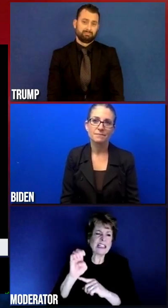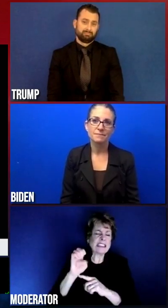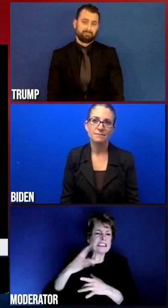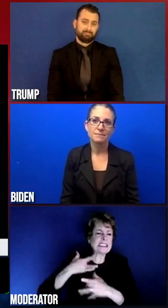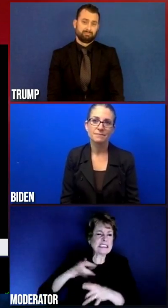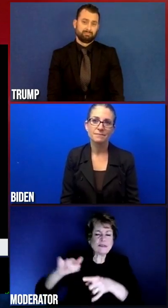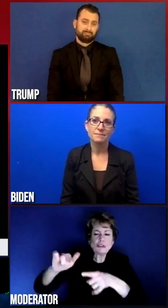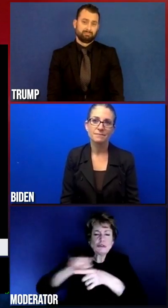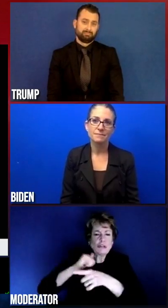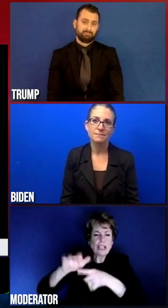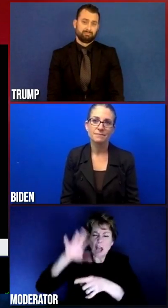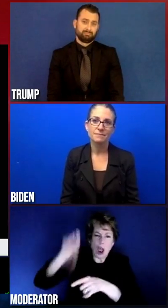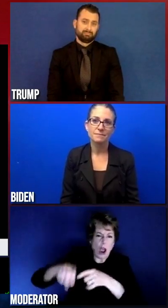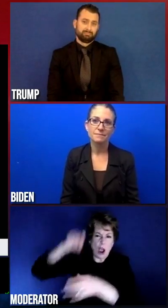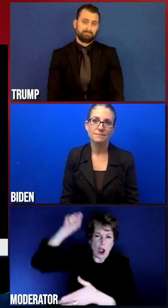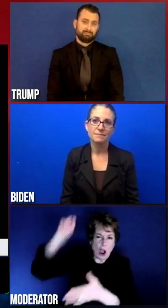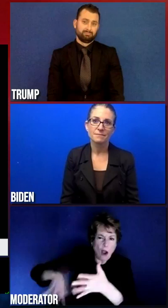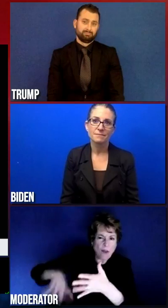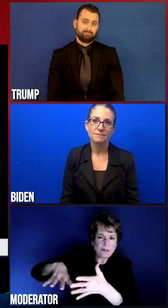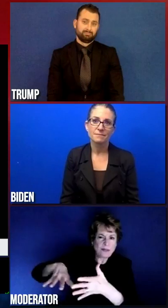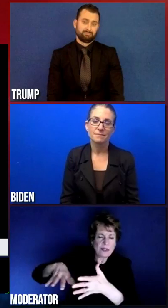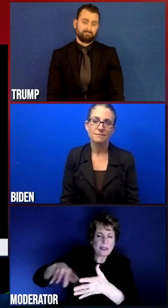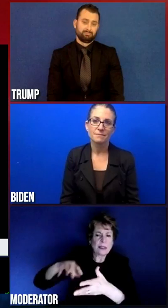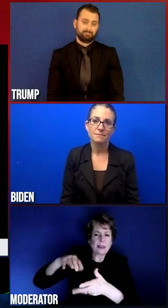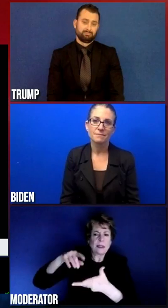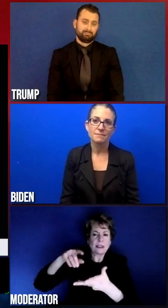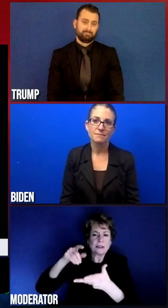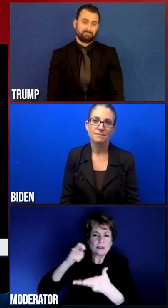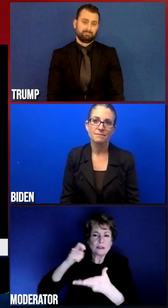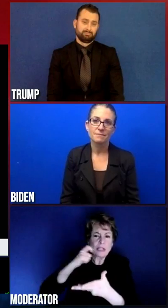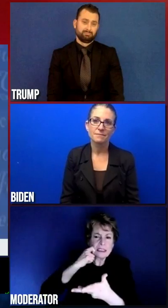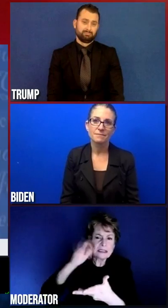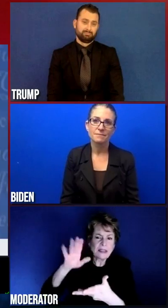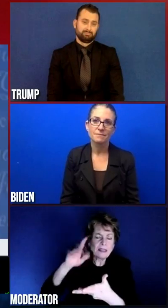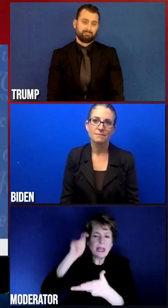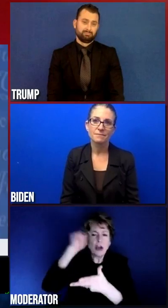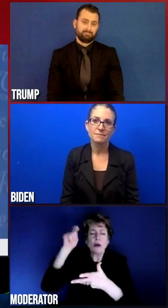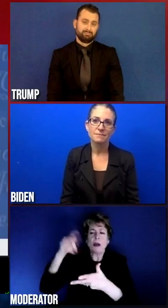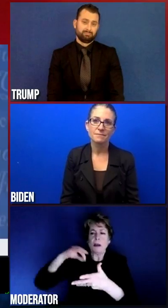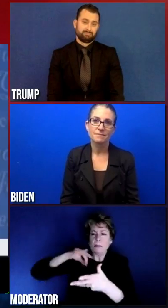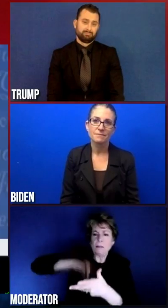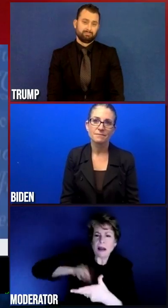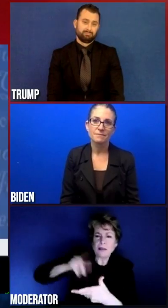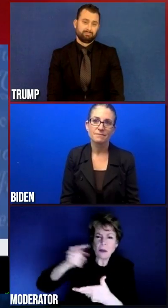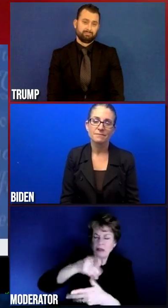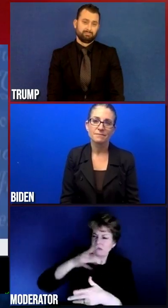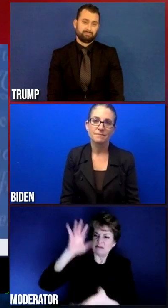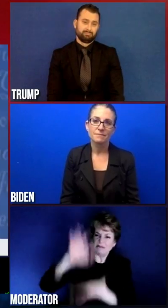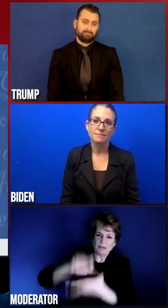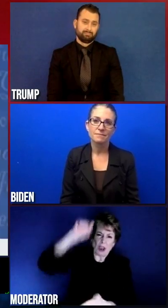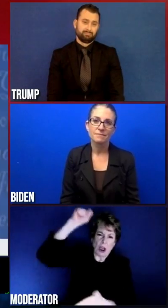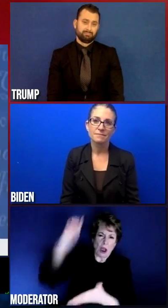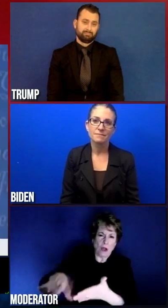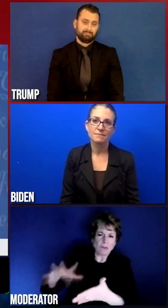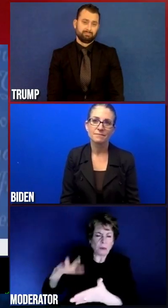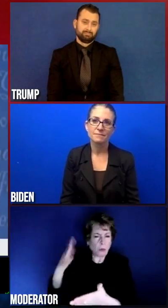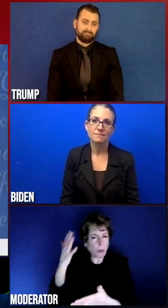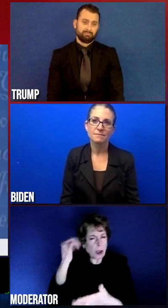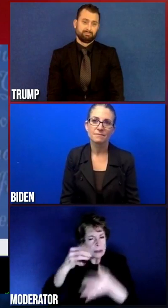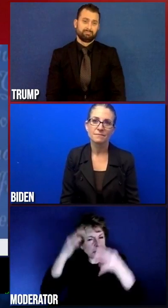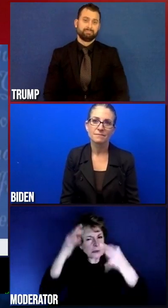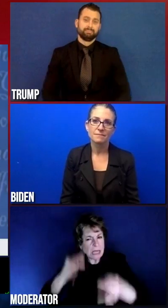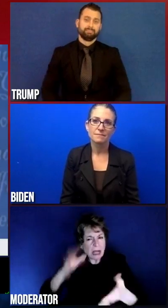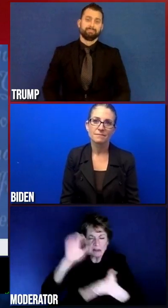theory. Why did you decide to do that, to end racial sensitivity training? And do you believe that there is